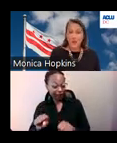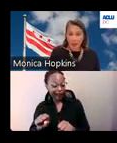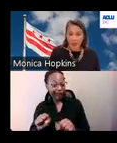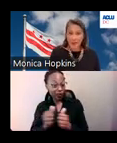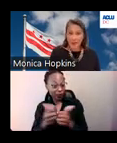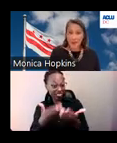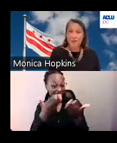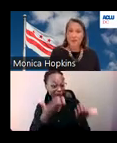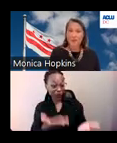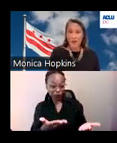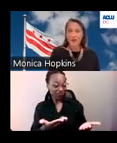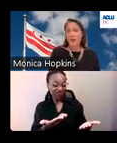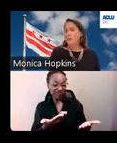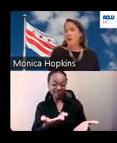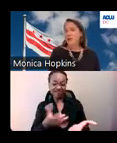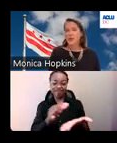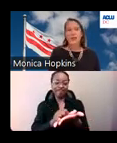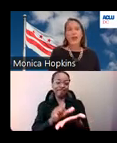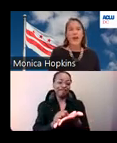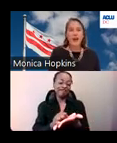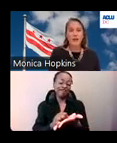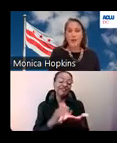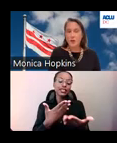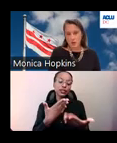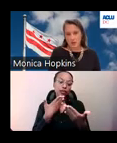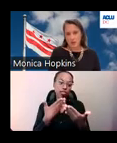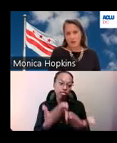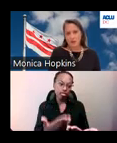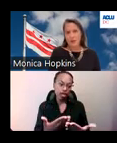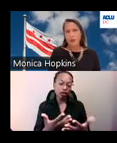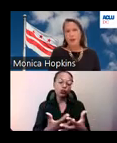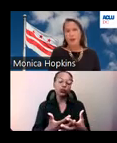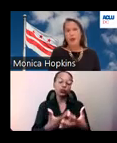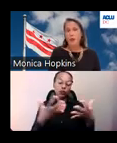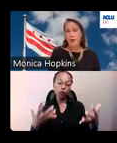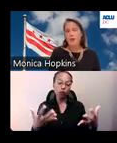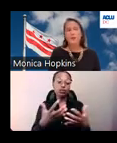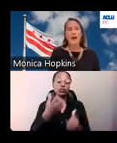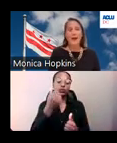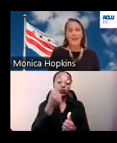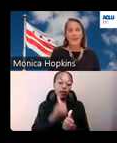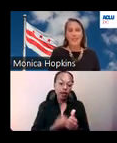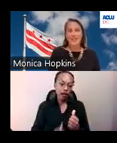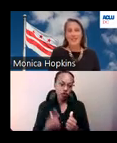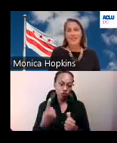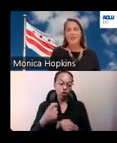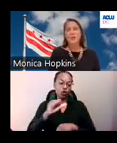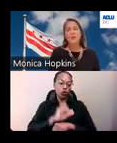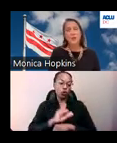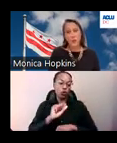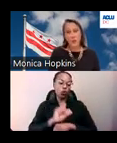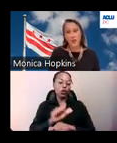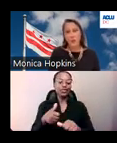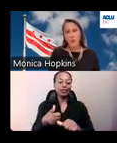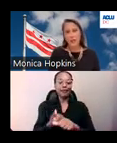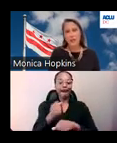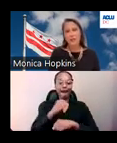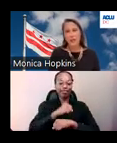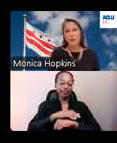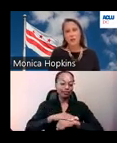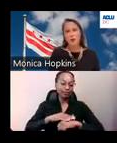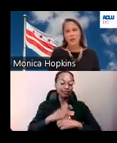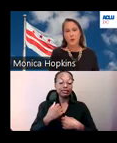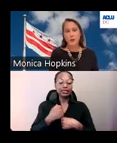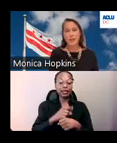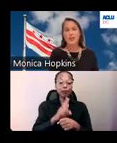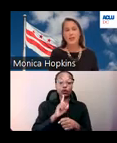So thank you very, very much to everyone who works behind the scenes to ensure that we can